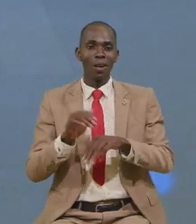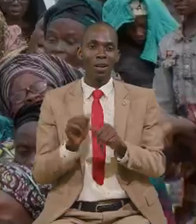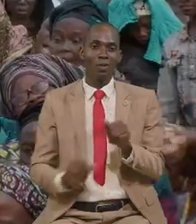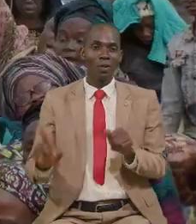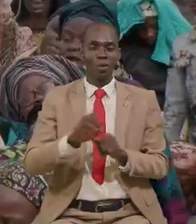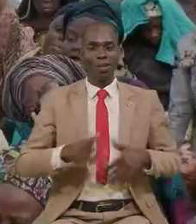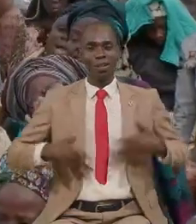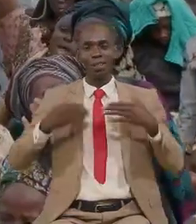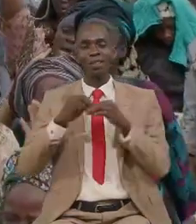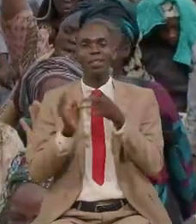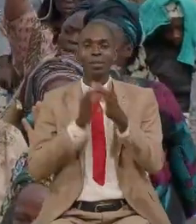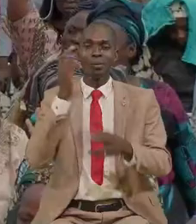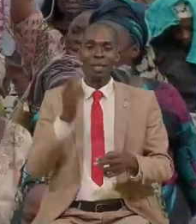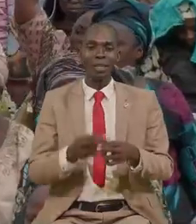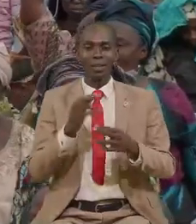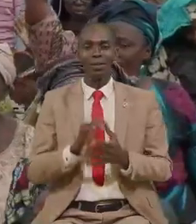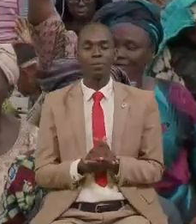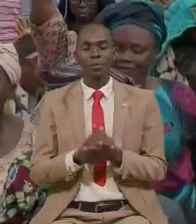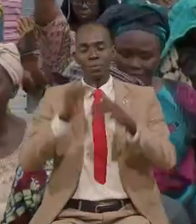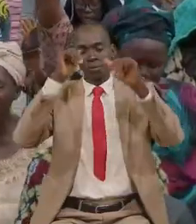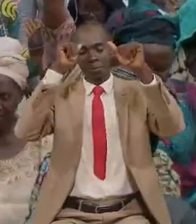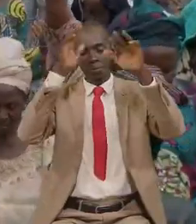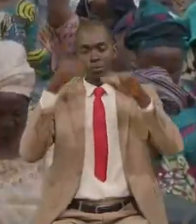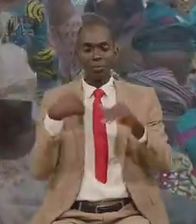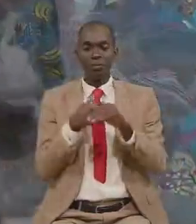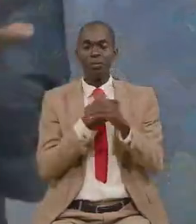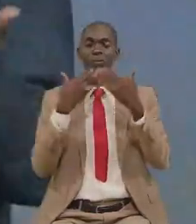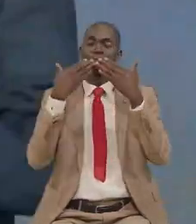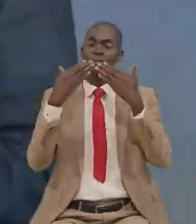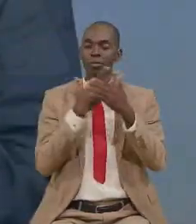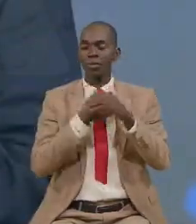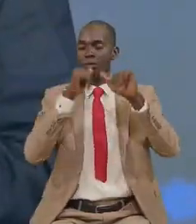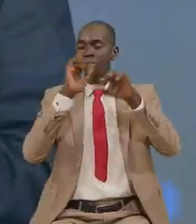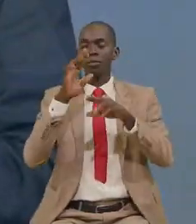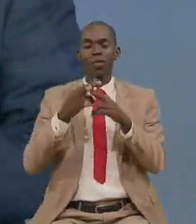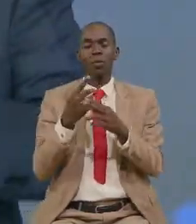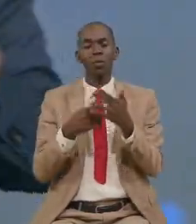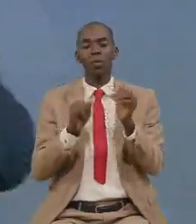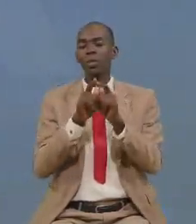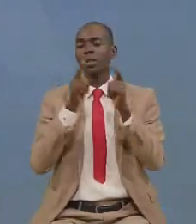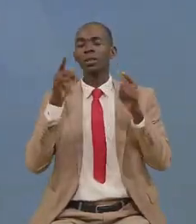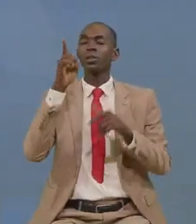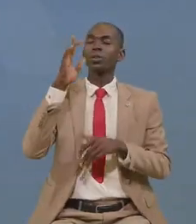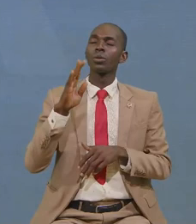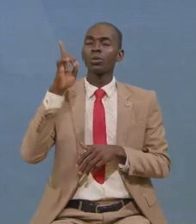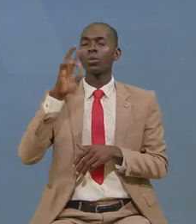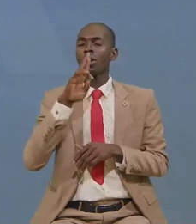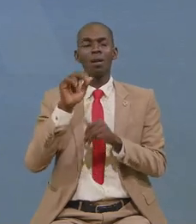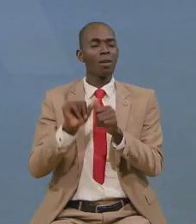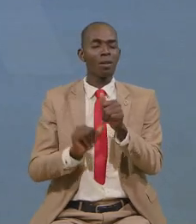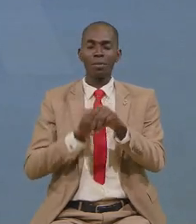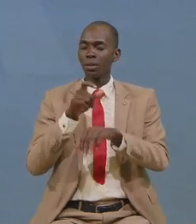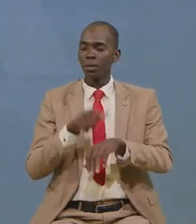Jesus' name. Father, we thank you and bless your name. What a great God you are. Every time,